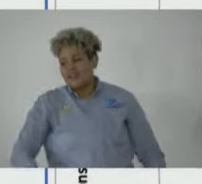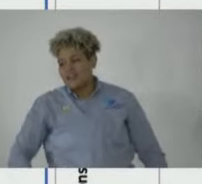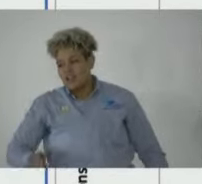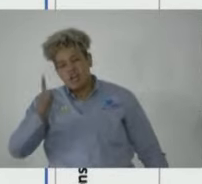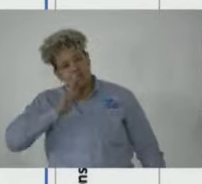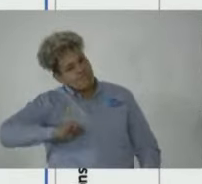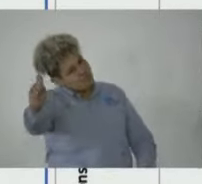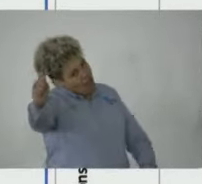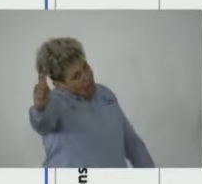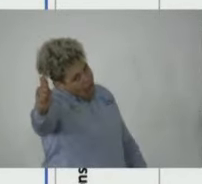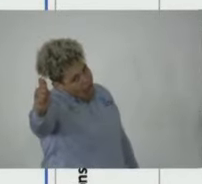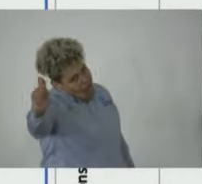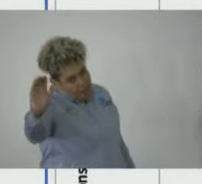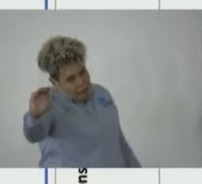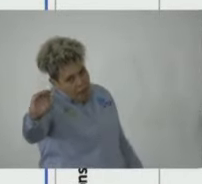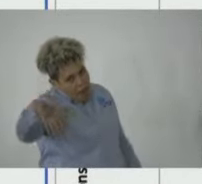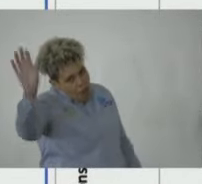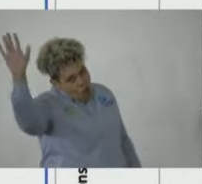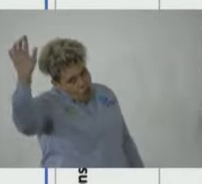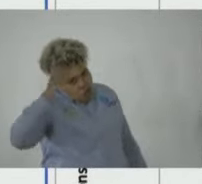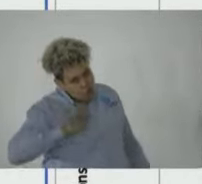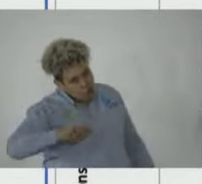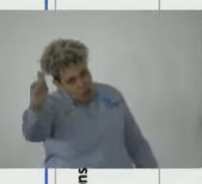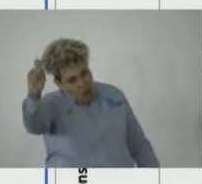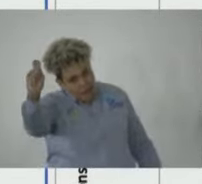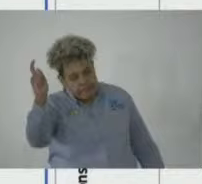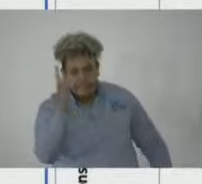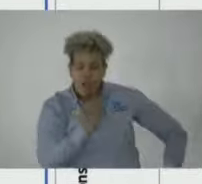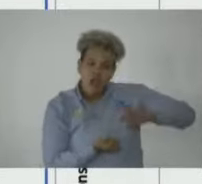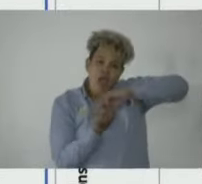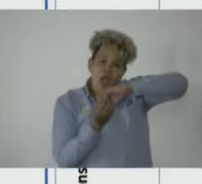card, Madam Speaker. Red card.